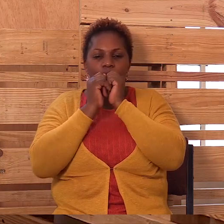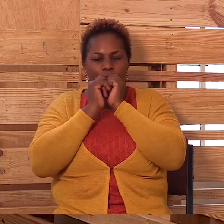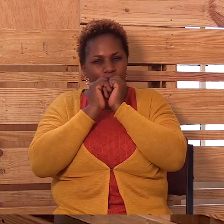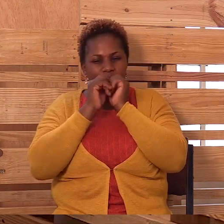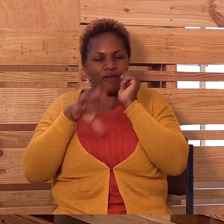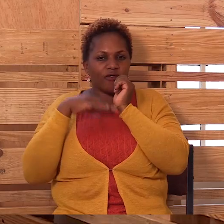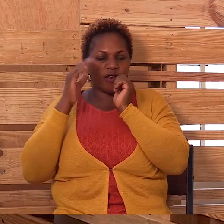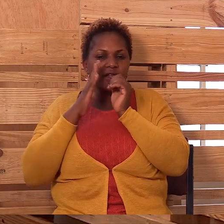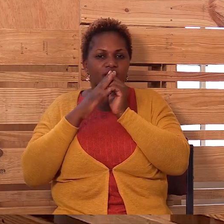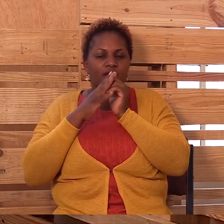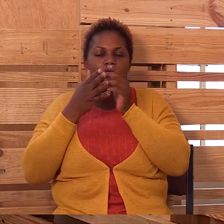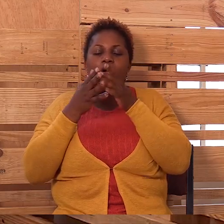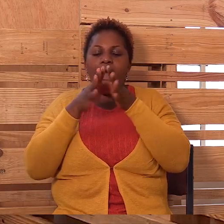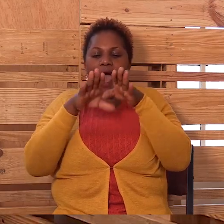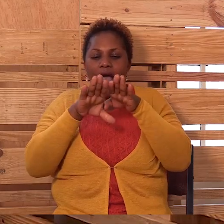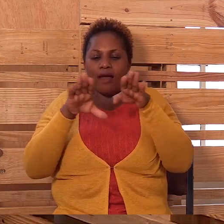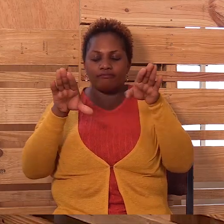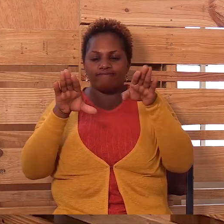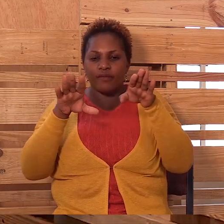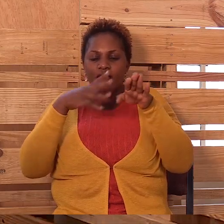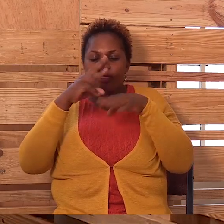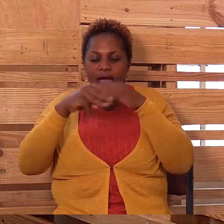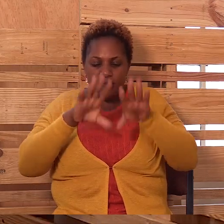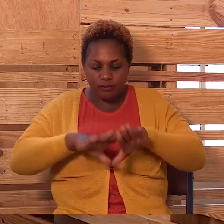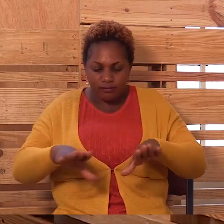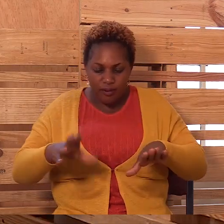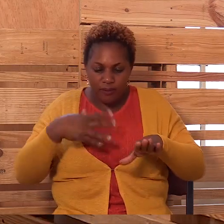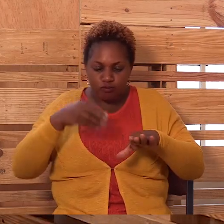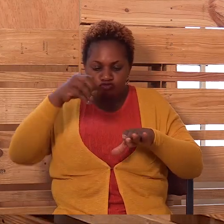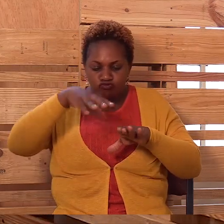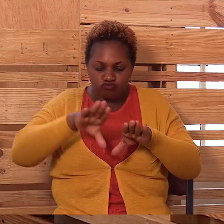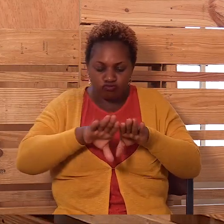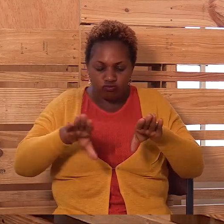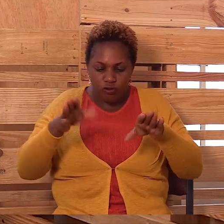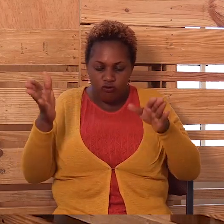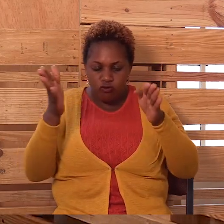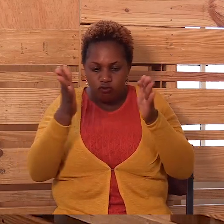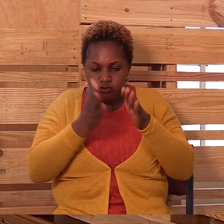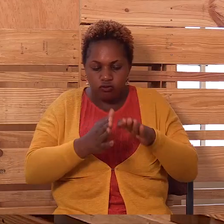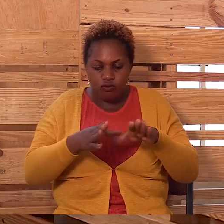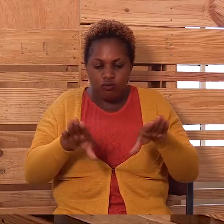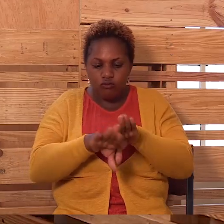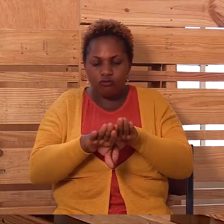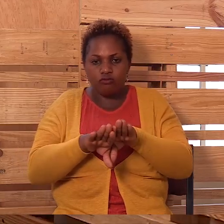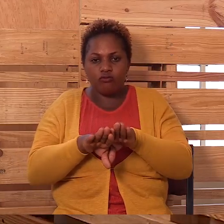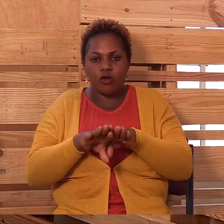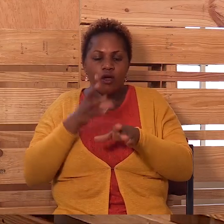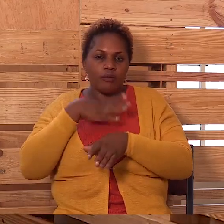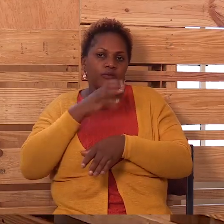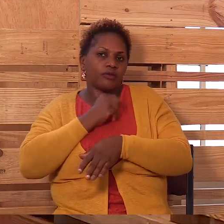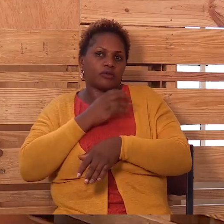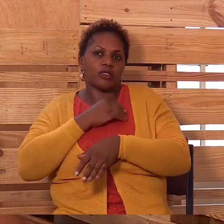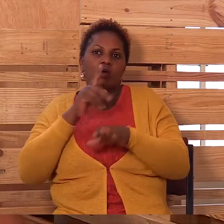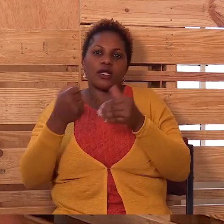So how would you feel if the earth opened up and it closed up again and you saw people going down all the buildings? They were so